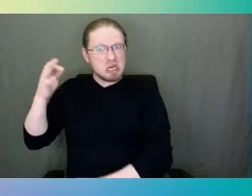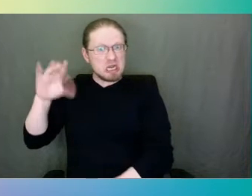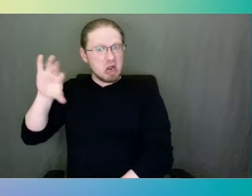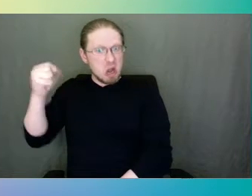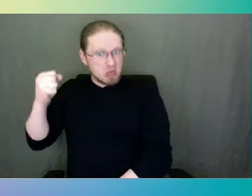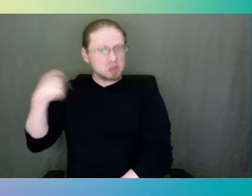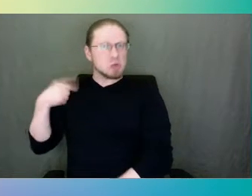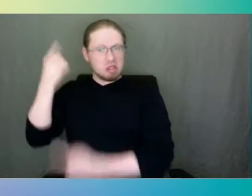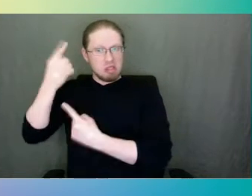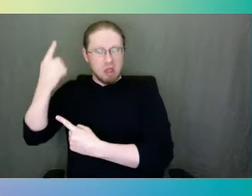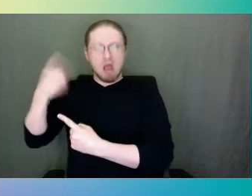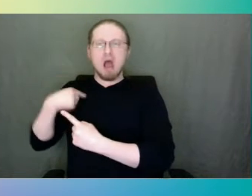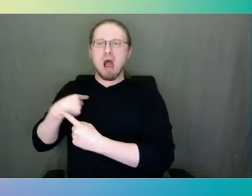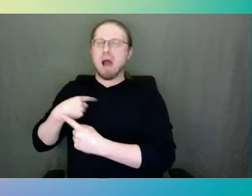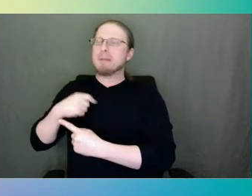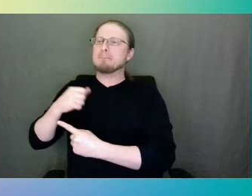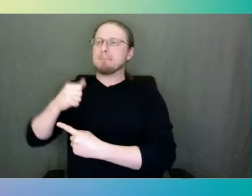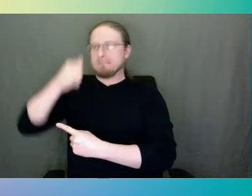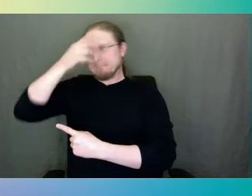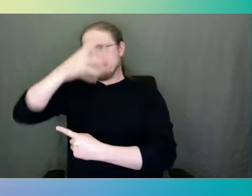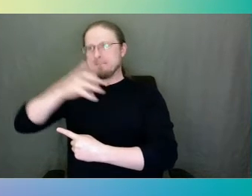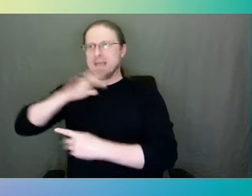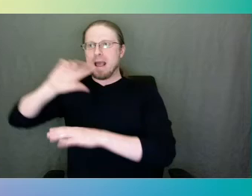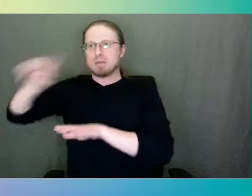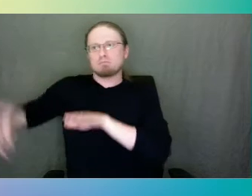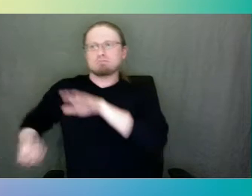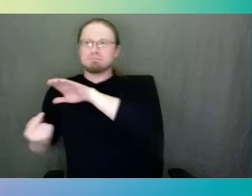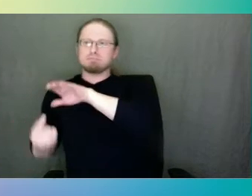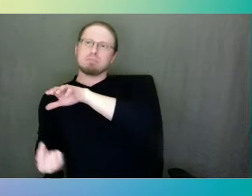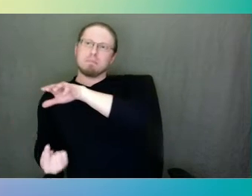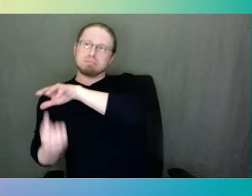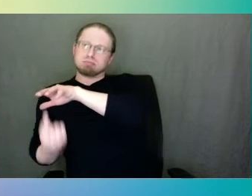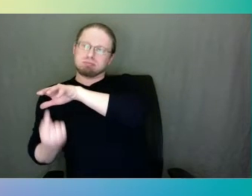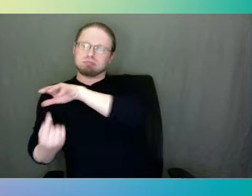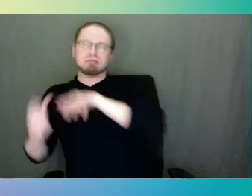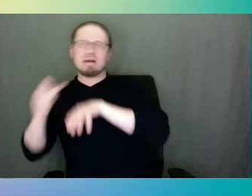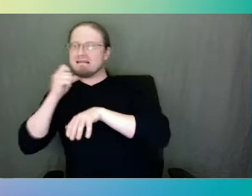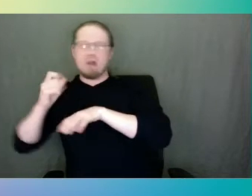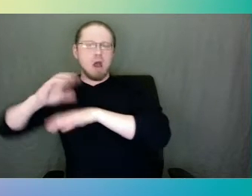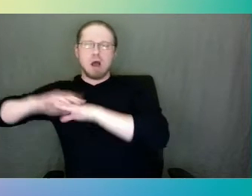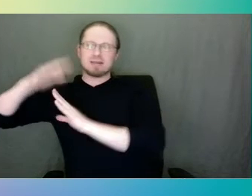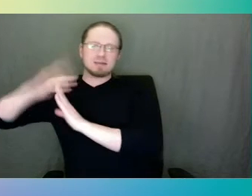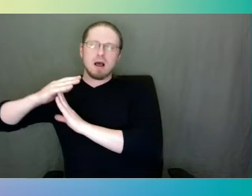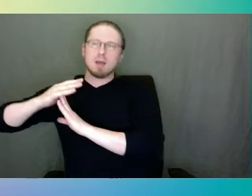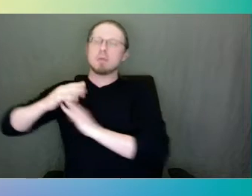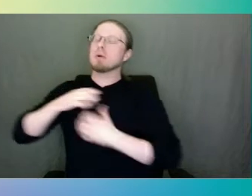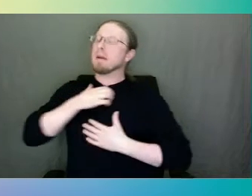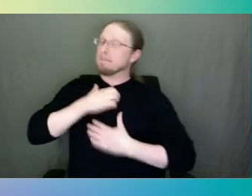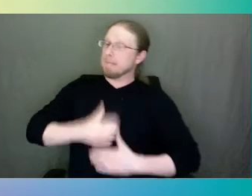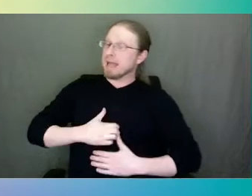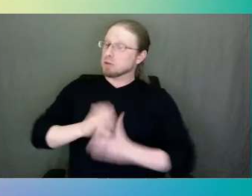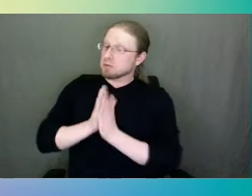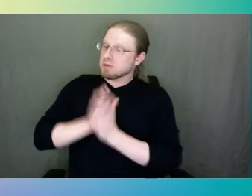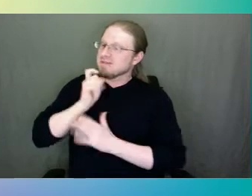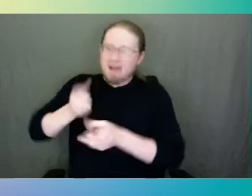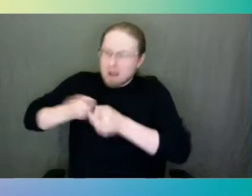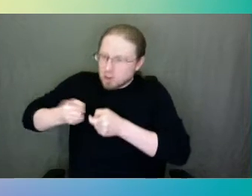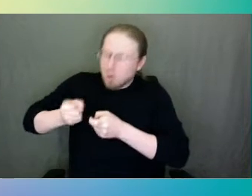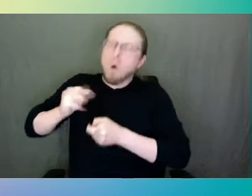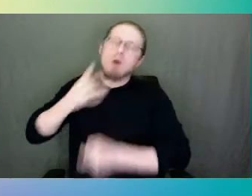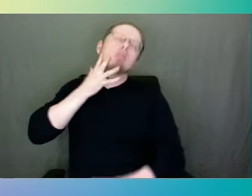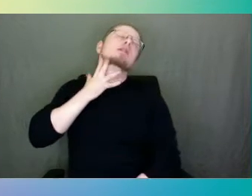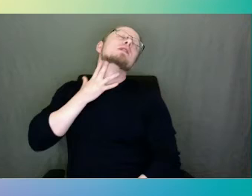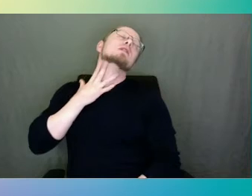He was being penetrated, or a woman was on top. Passions and desires are not controlled, or they're lustful, and